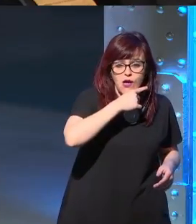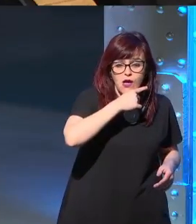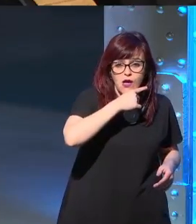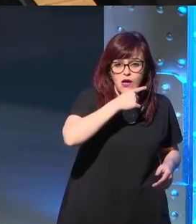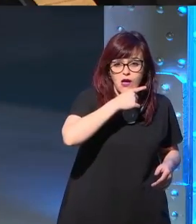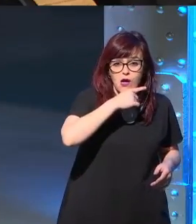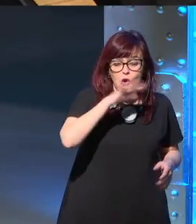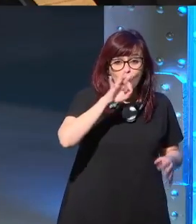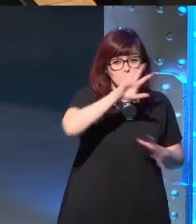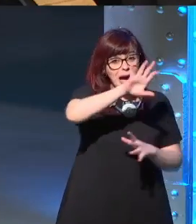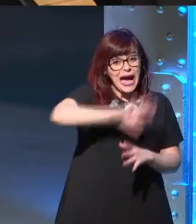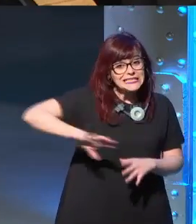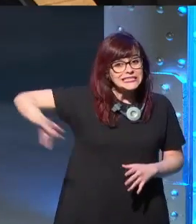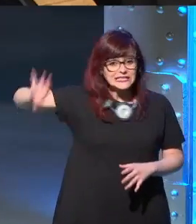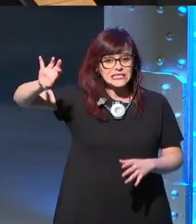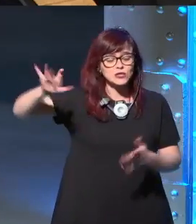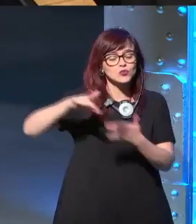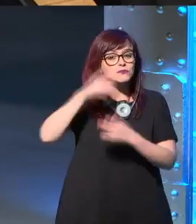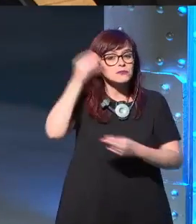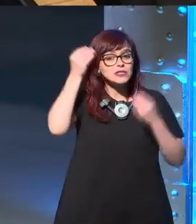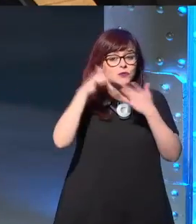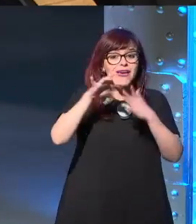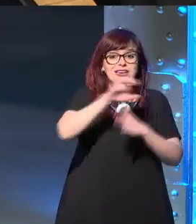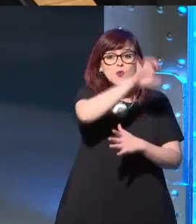I feel like maybe what Europe is doing is like